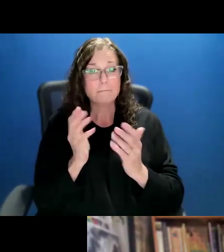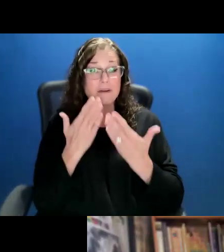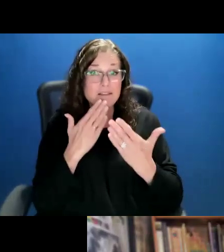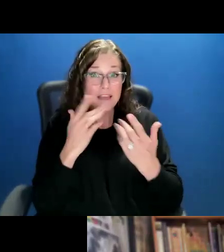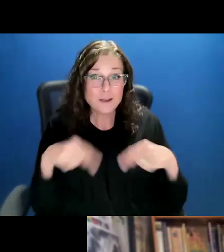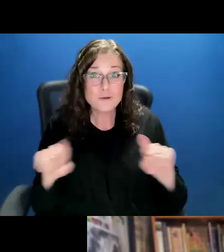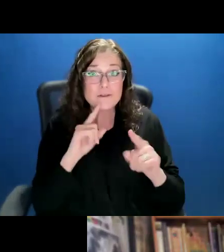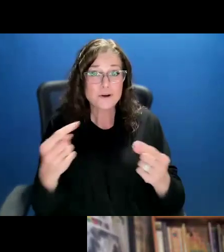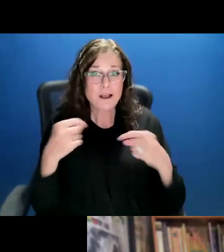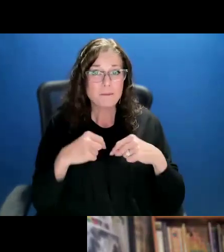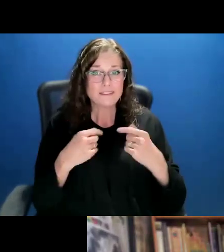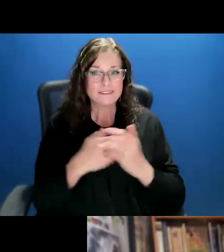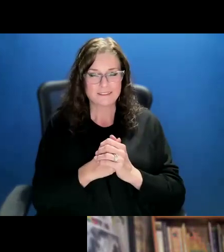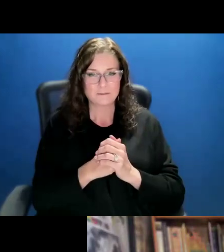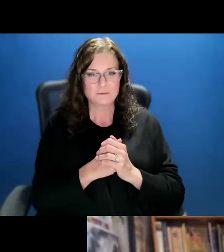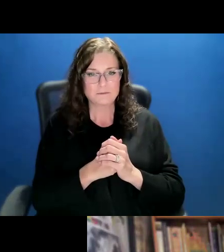Thank you all for being here.